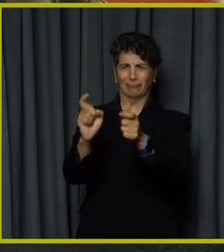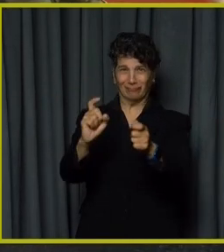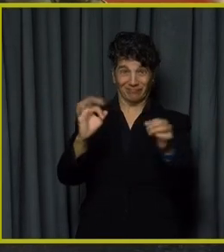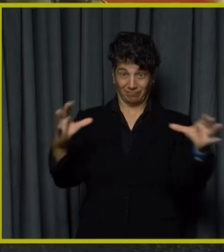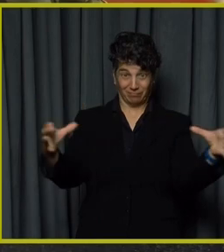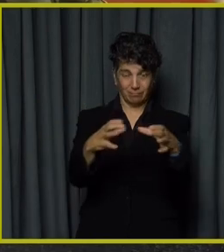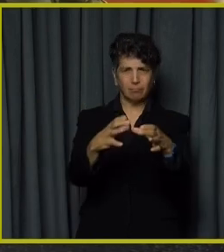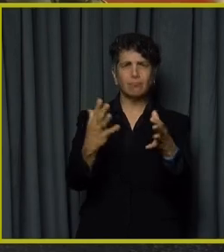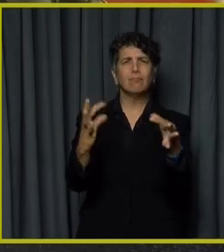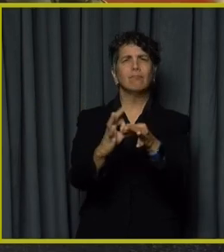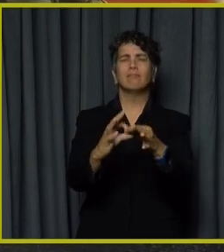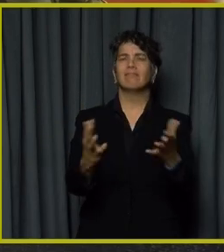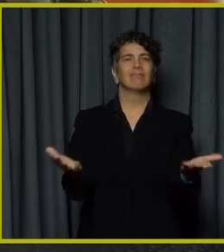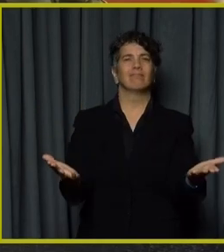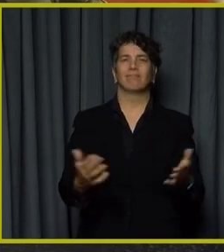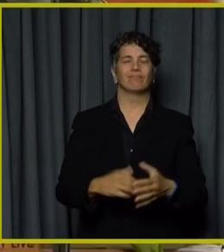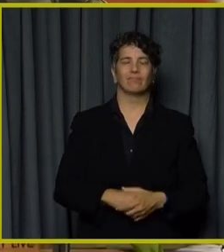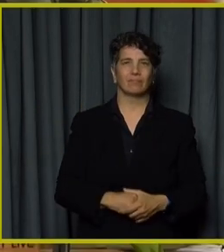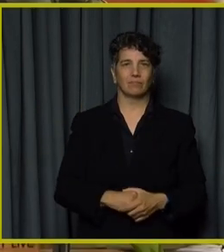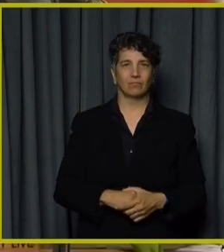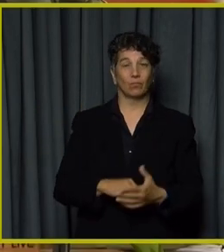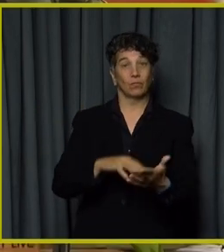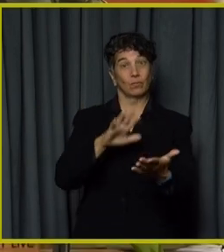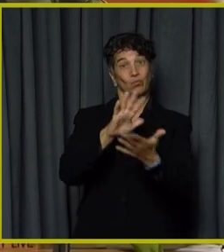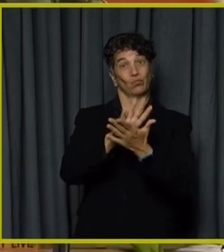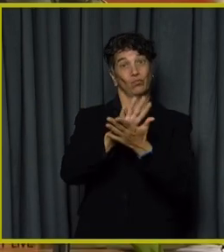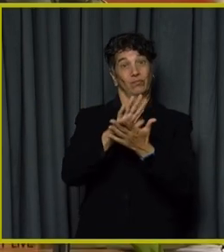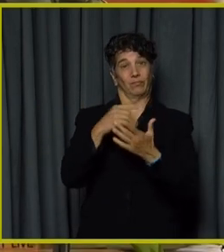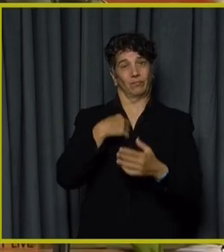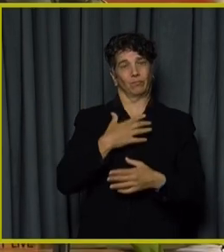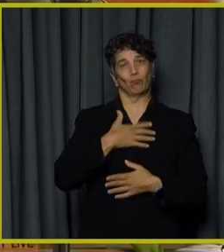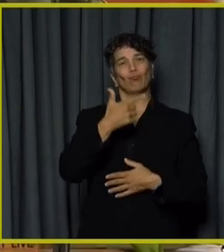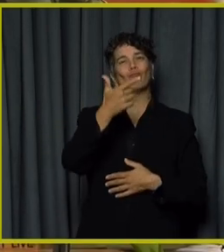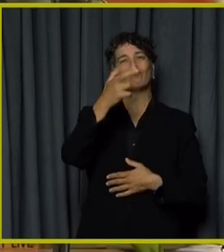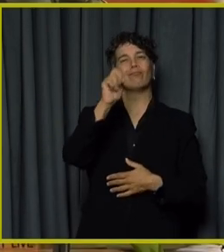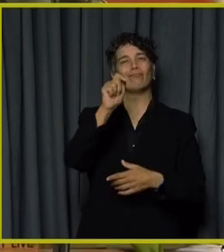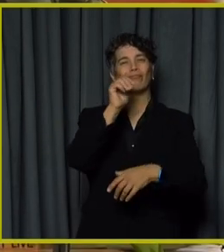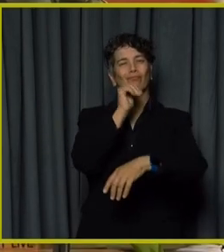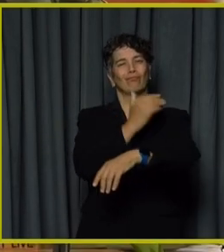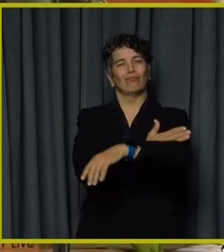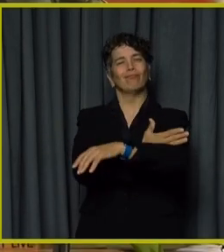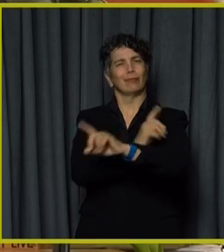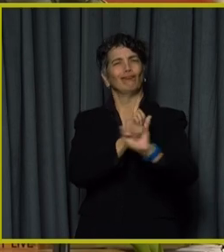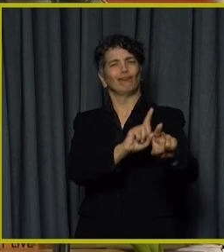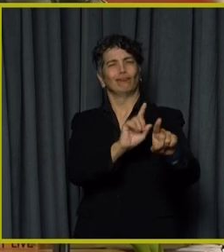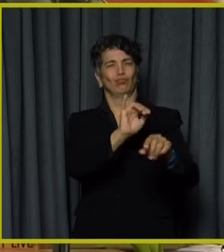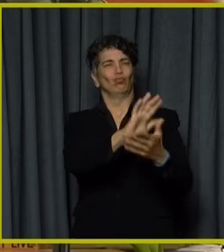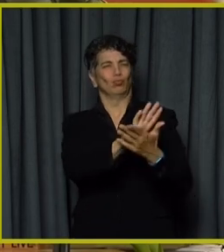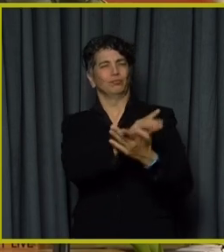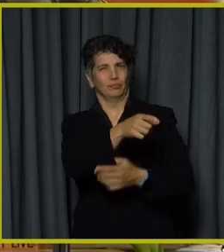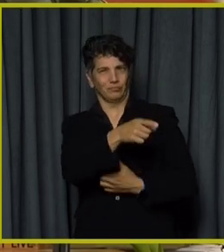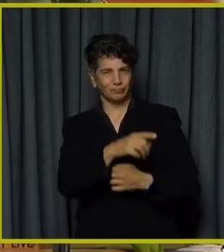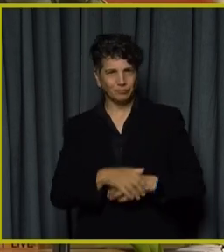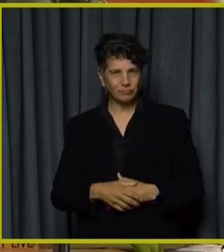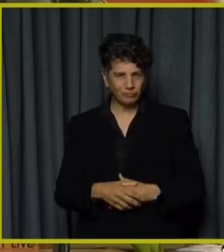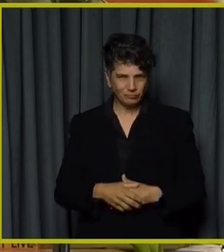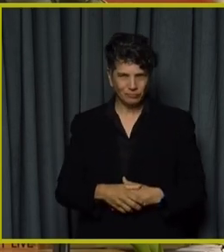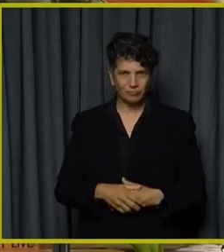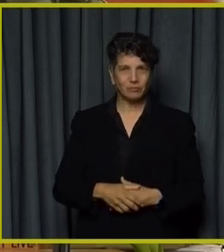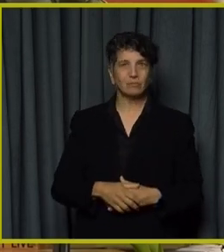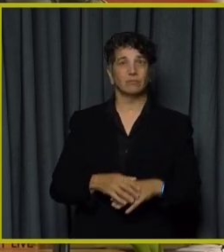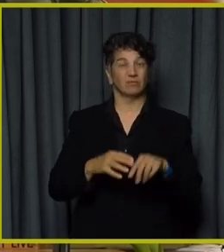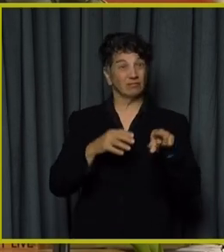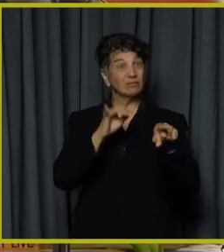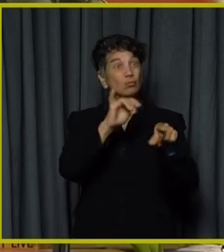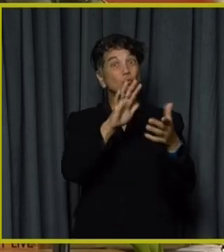to is being poisoned at rates 700 times, 400 to